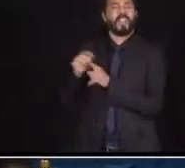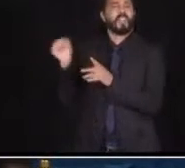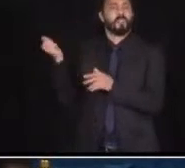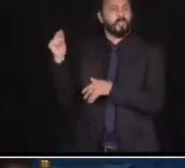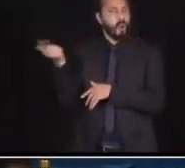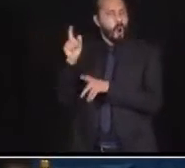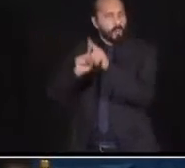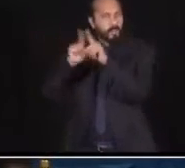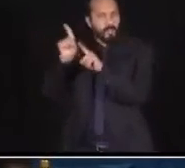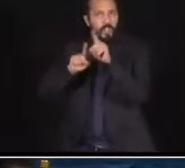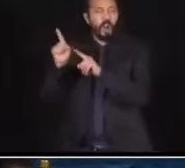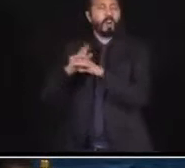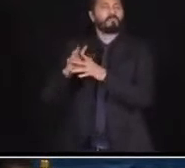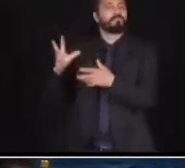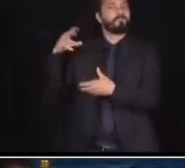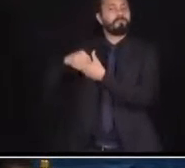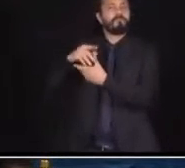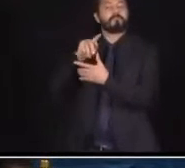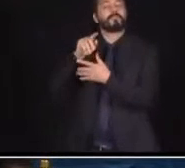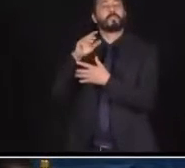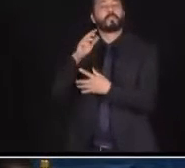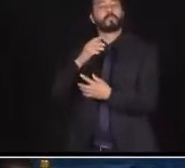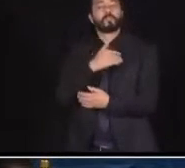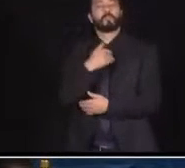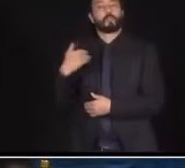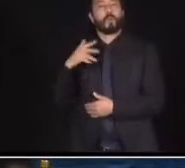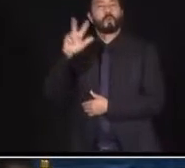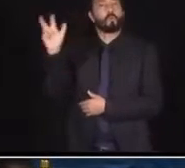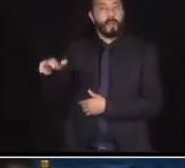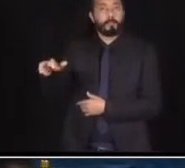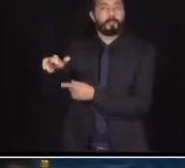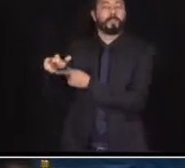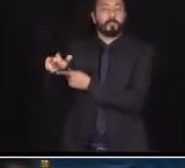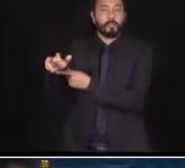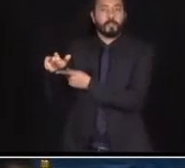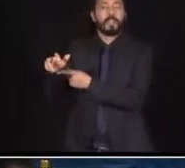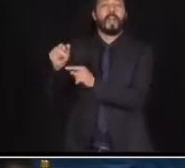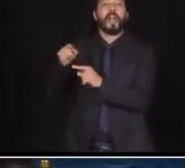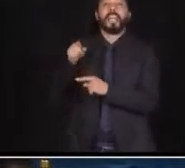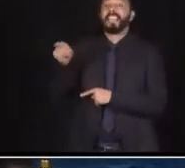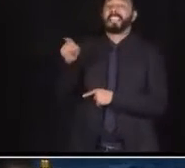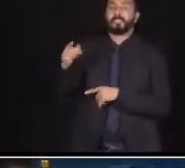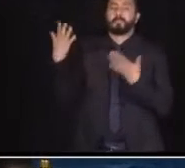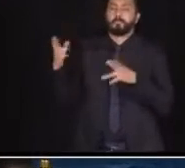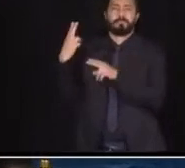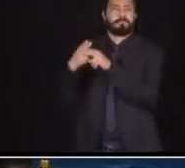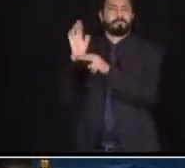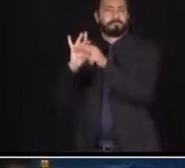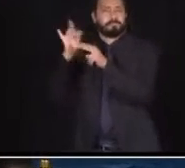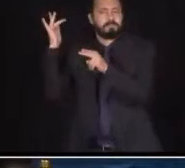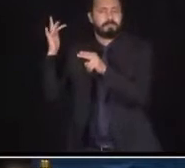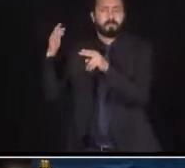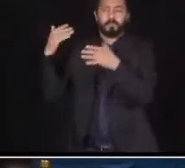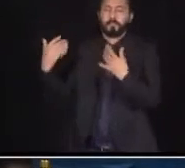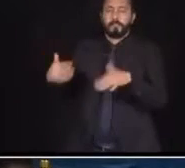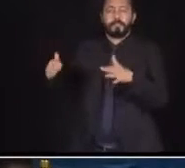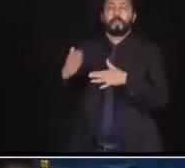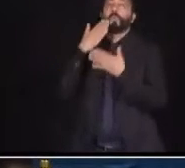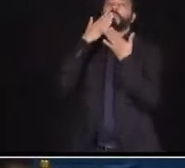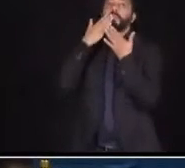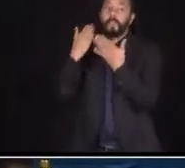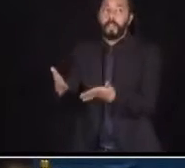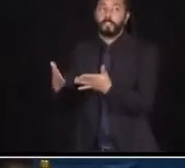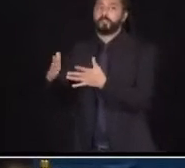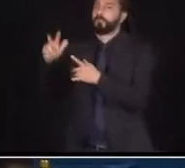Raptors. Jamal is an absolute champion and a Canadian legend. Jamal, thank you for coming down to Queen's Park